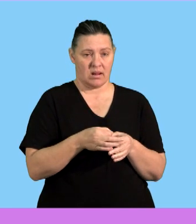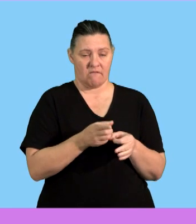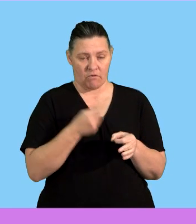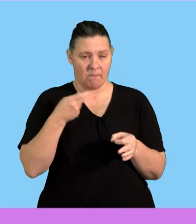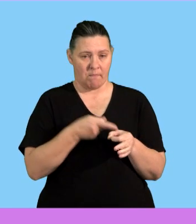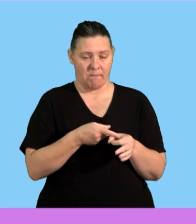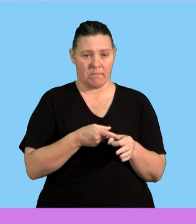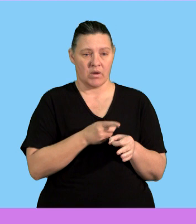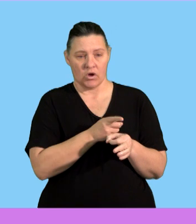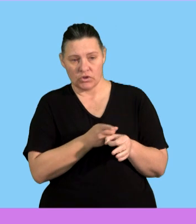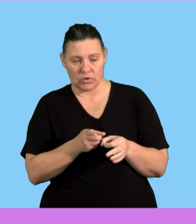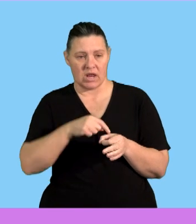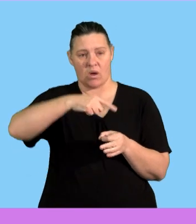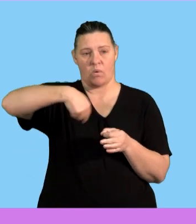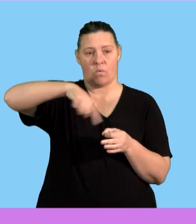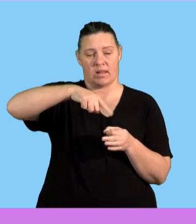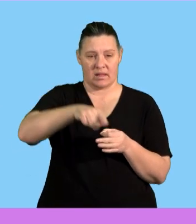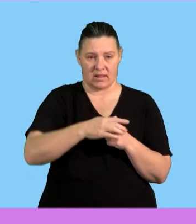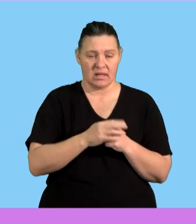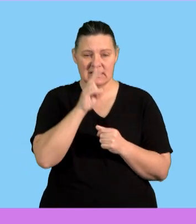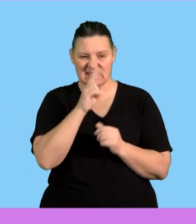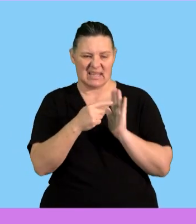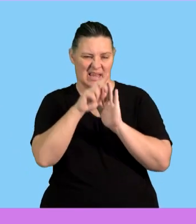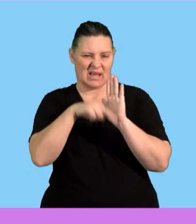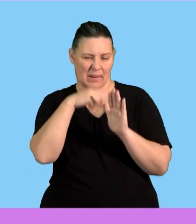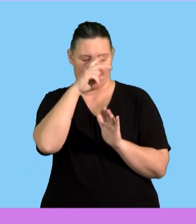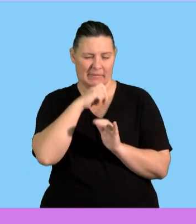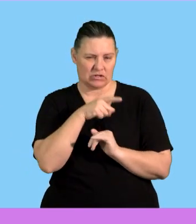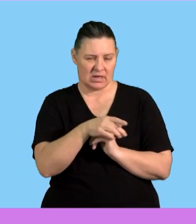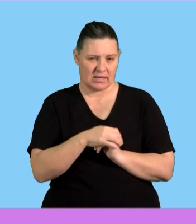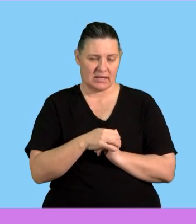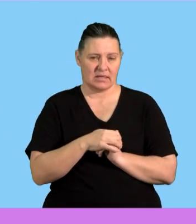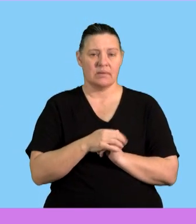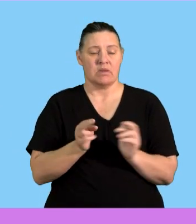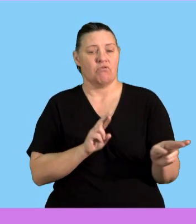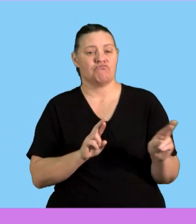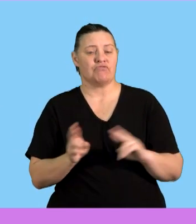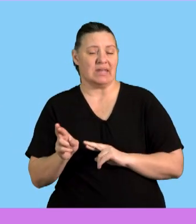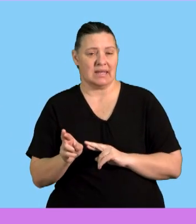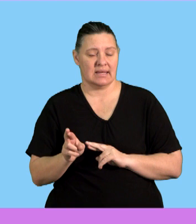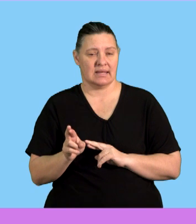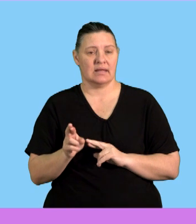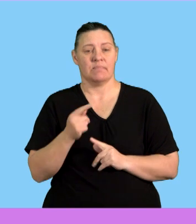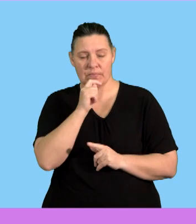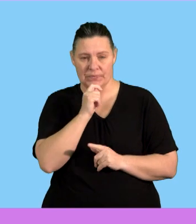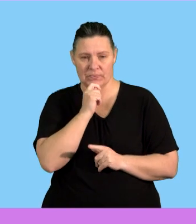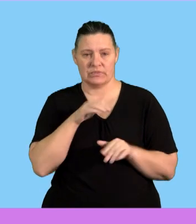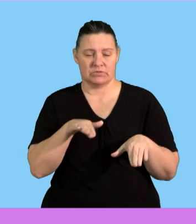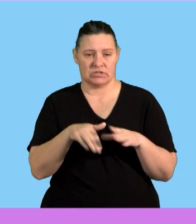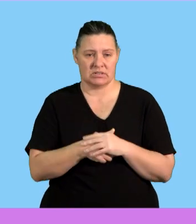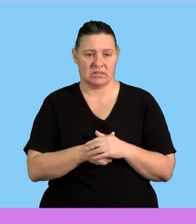rail through the turner wheel, as we can see in the diagram there. Now we're getting ready to basically use the